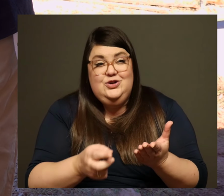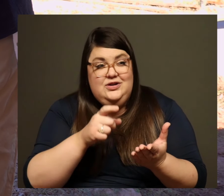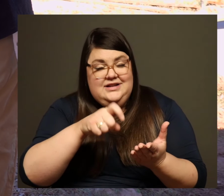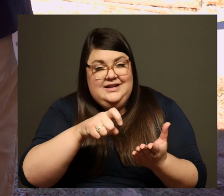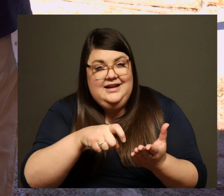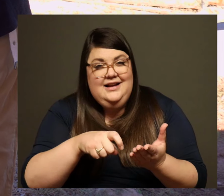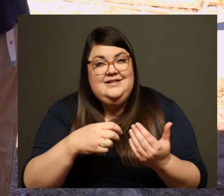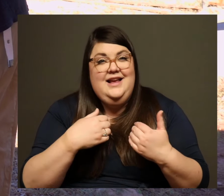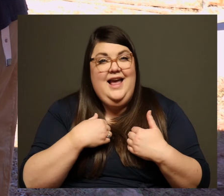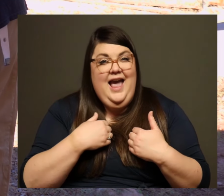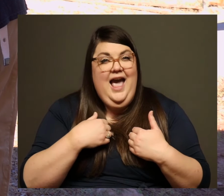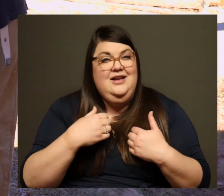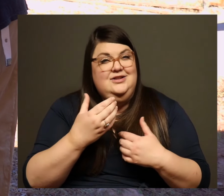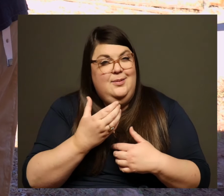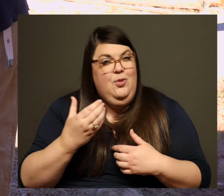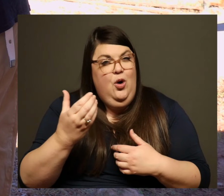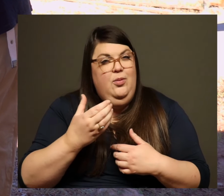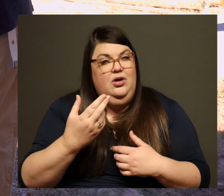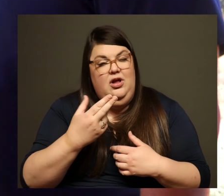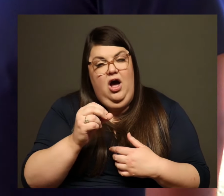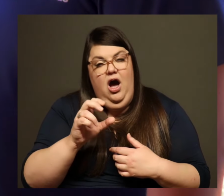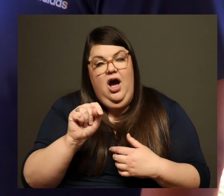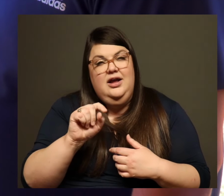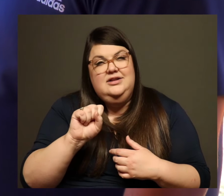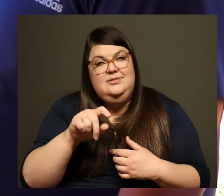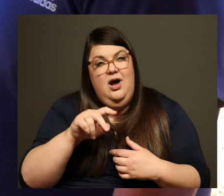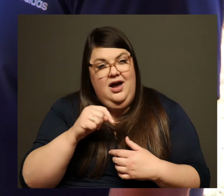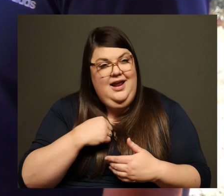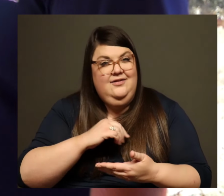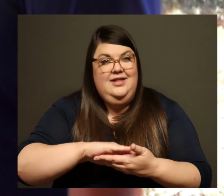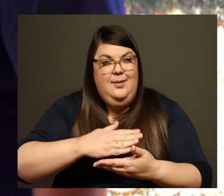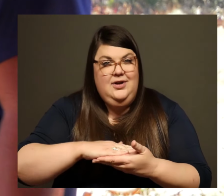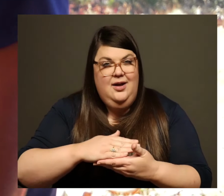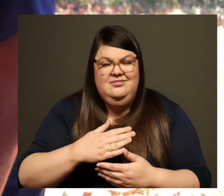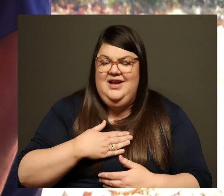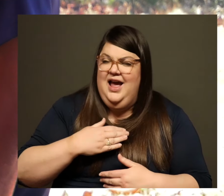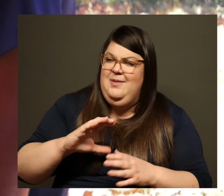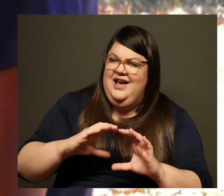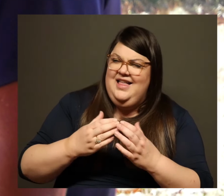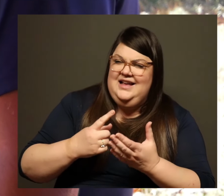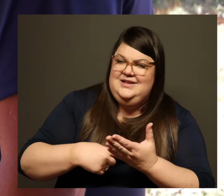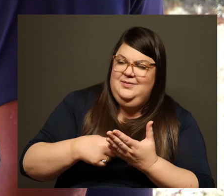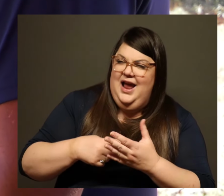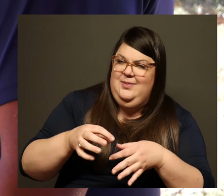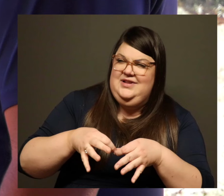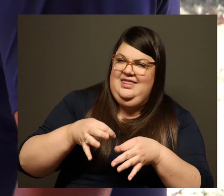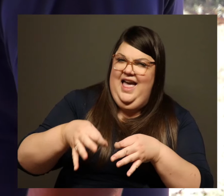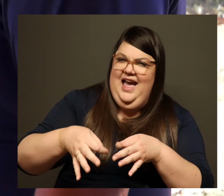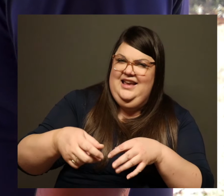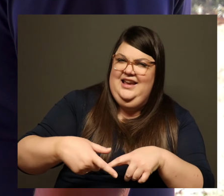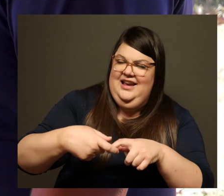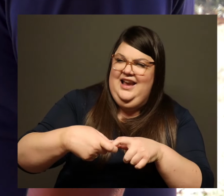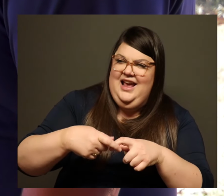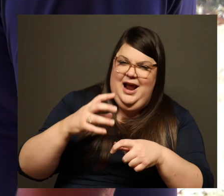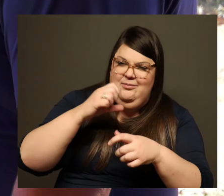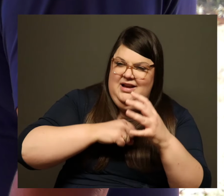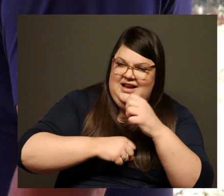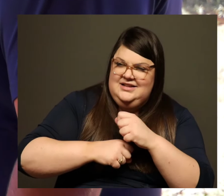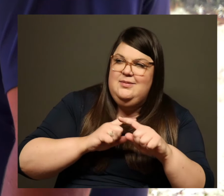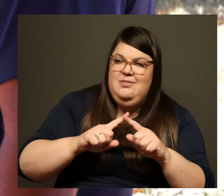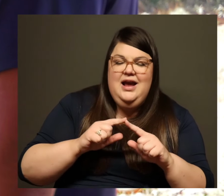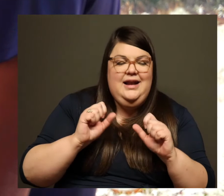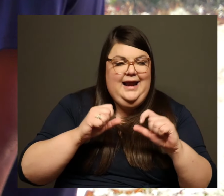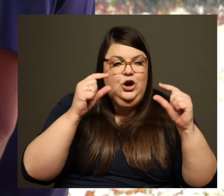got a mobile hotspot. He's got a laptop. My classes is laggy and sometimes I miss a large chunk of my class, but I Google